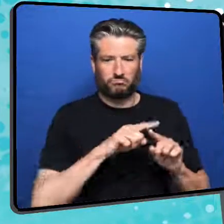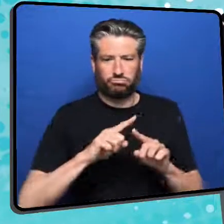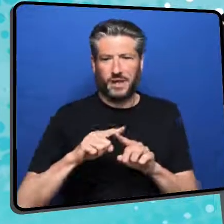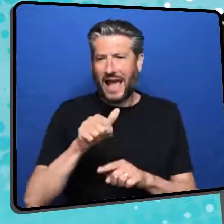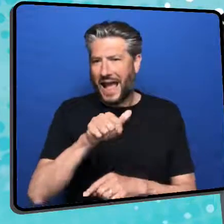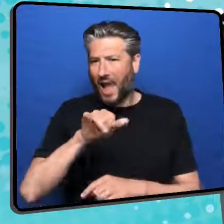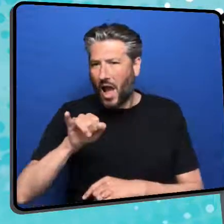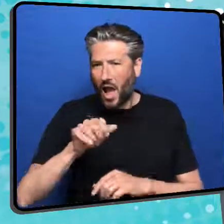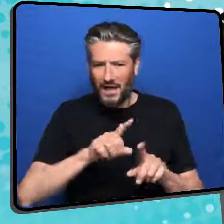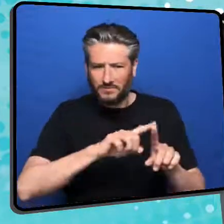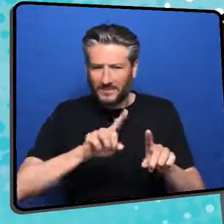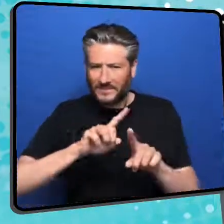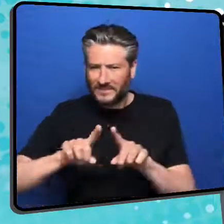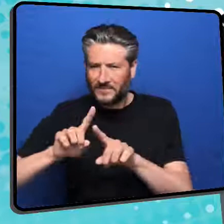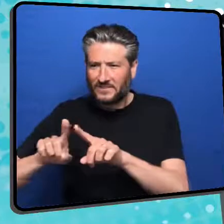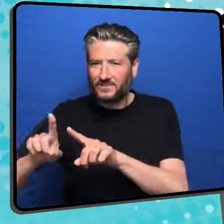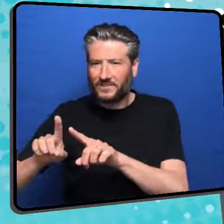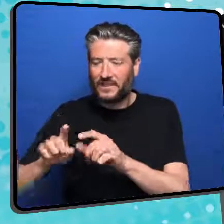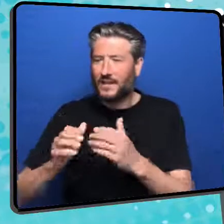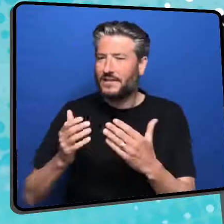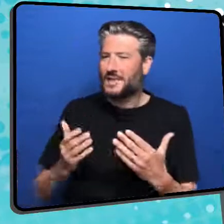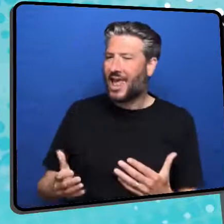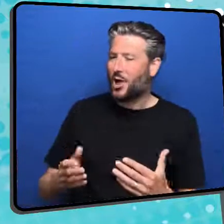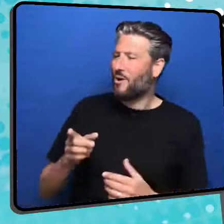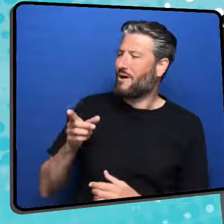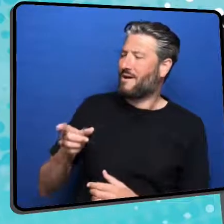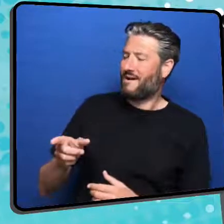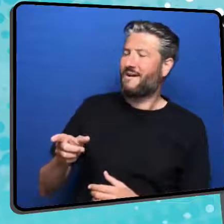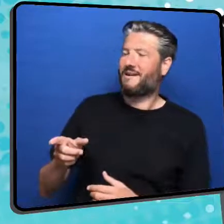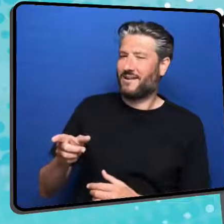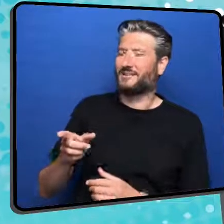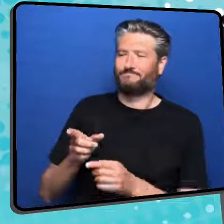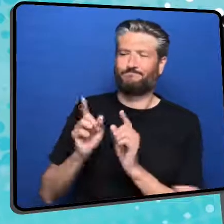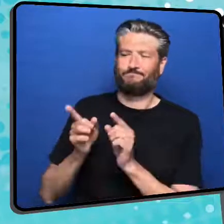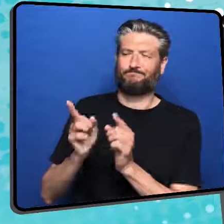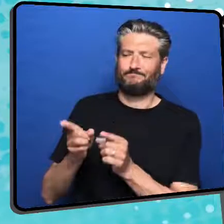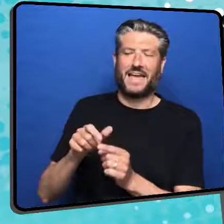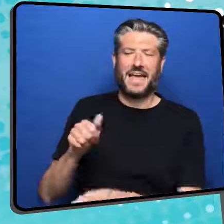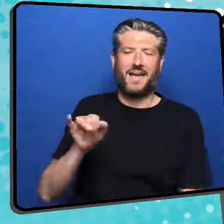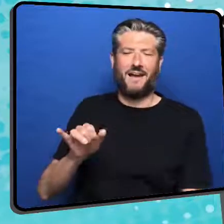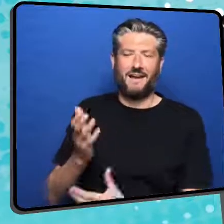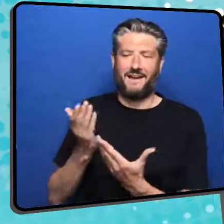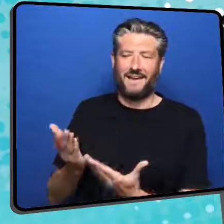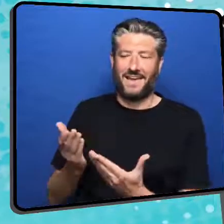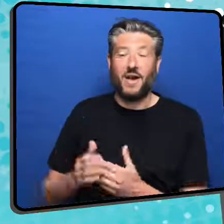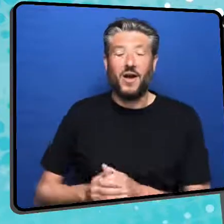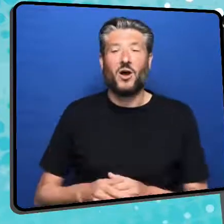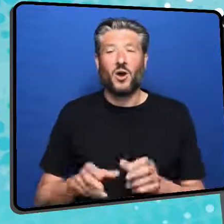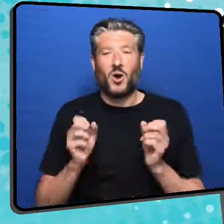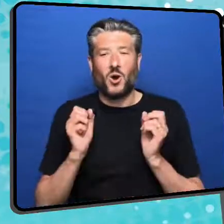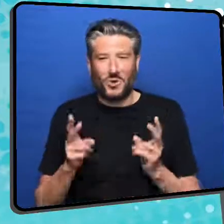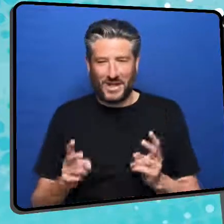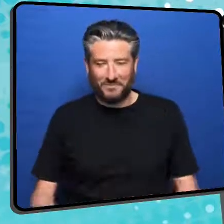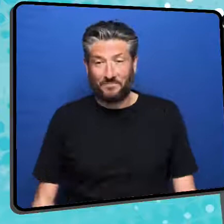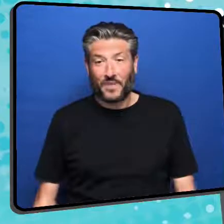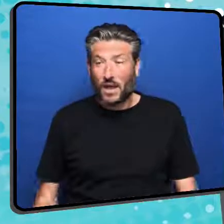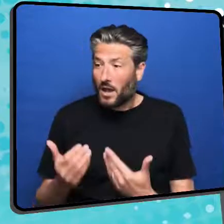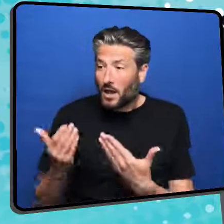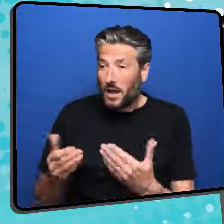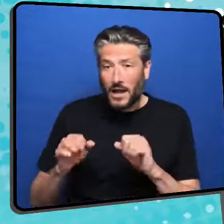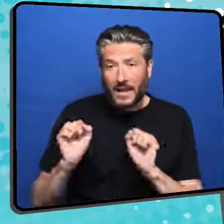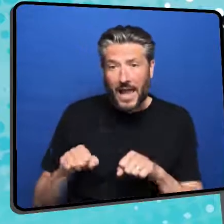get started. So no one wants to hear about what I've got to say about our prep meeting. So Robert, could you tell us a little